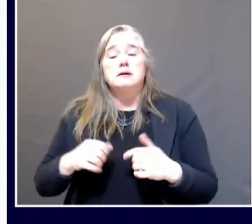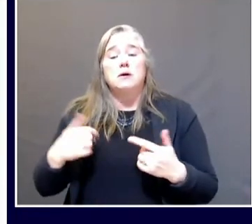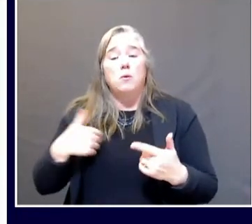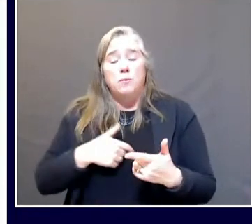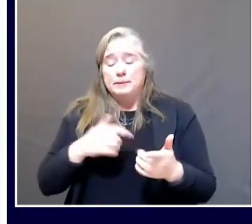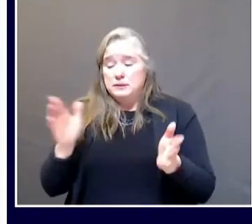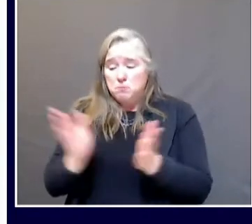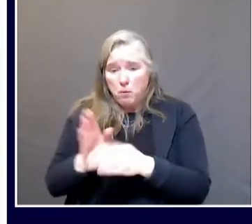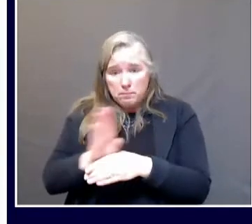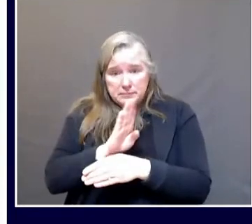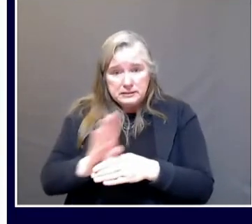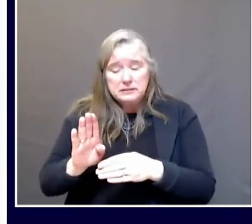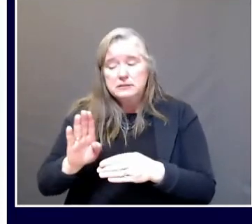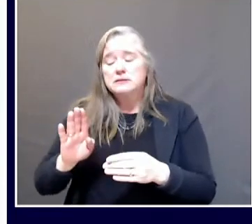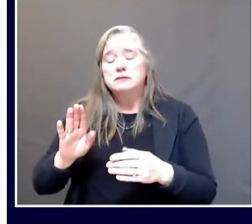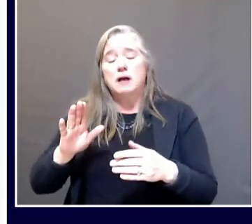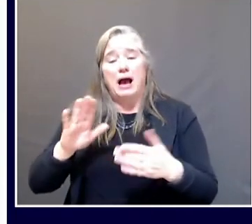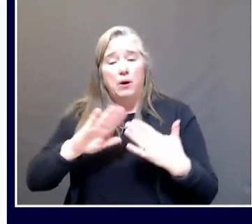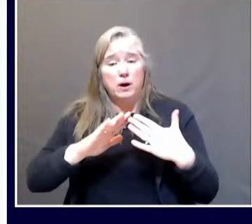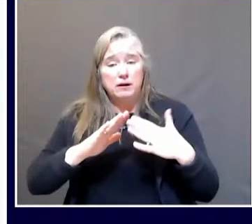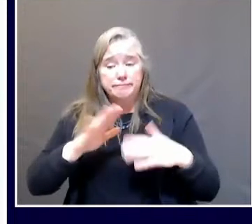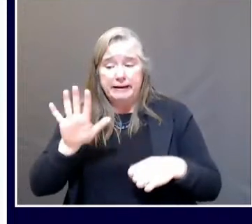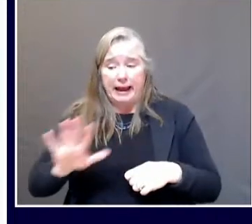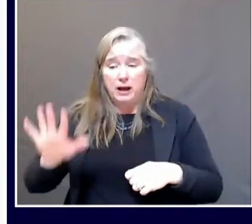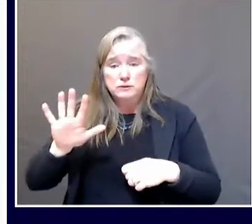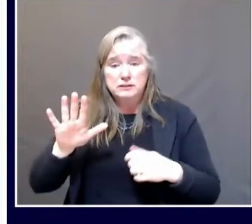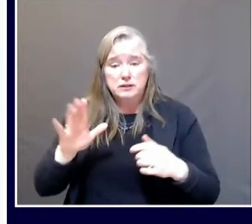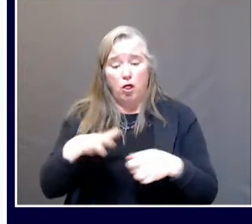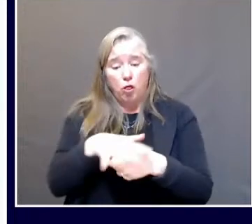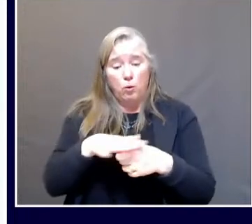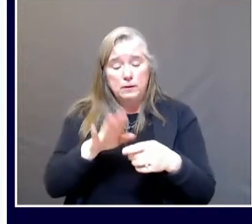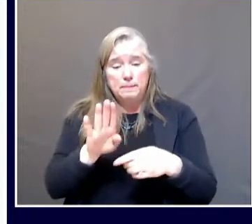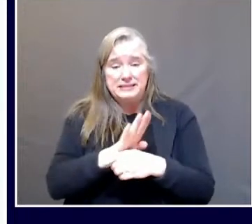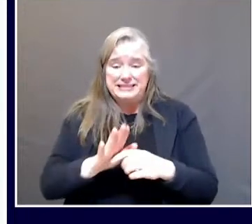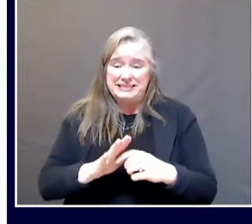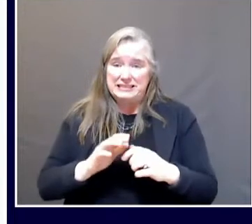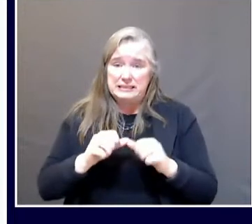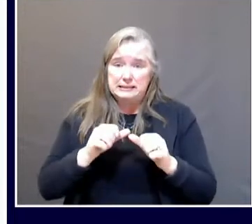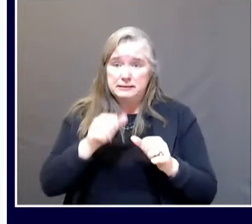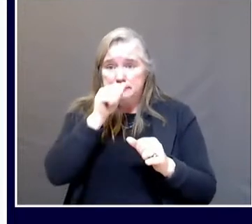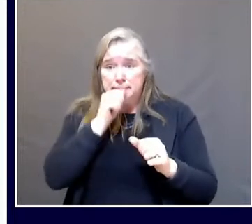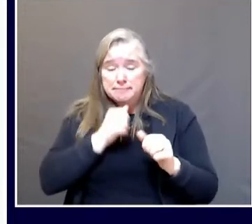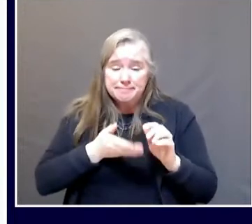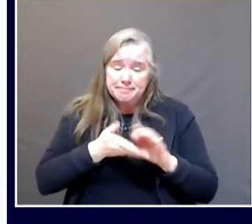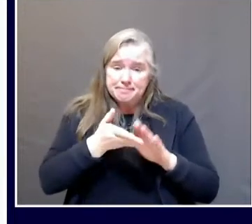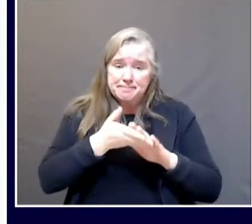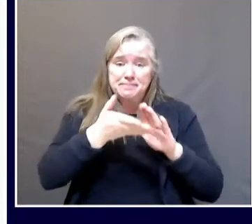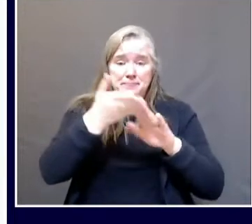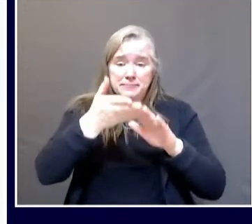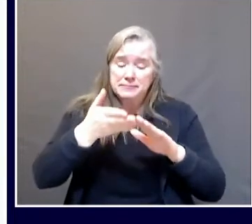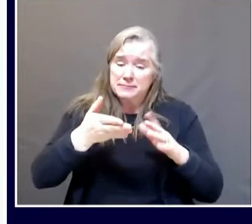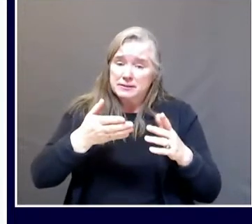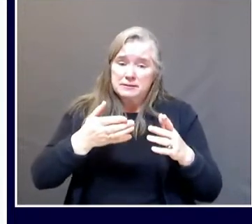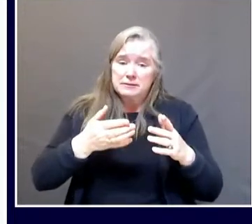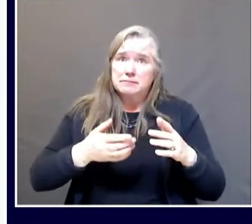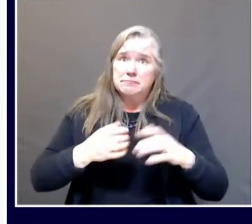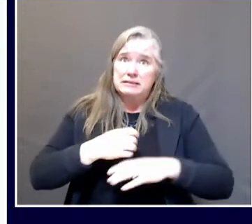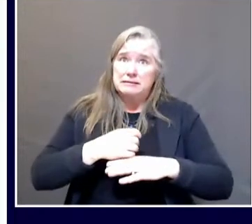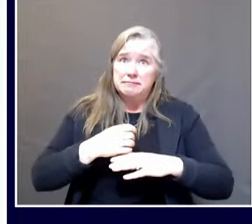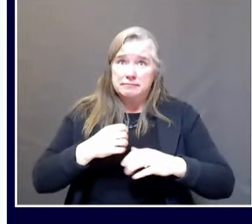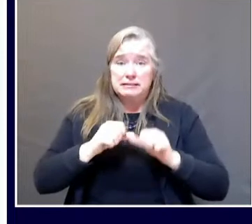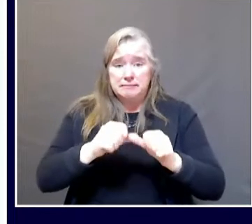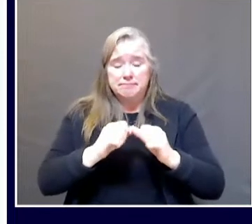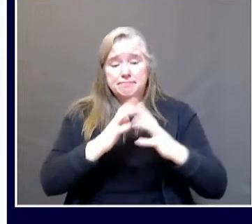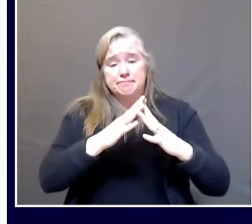our counties and local businesses get back to normal. Indeed, Maine continues to rank at the high end of states on